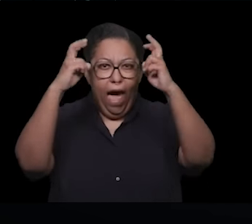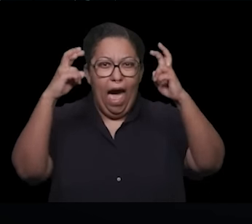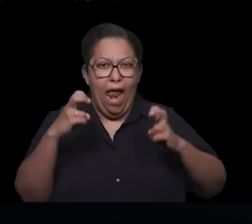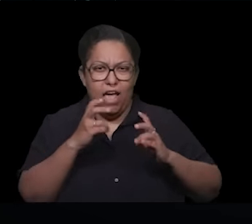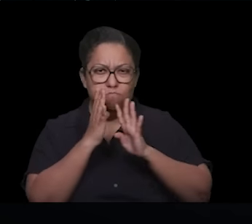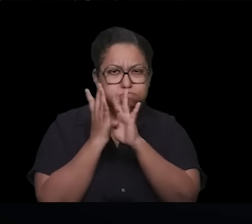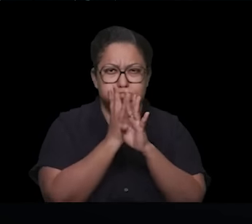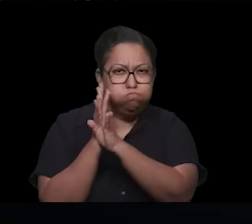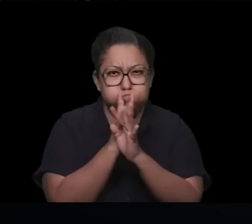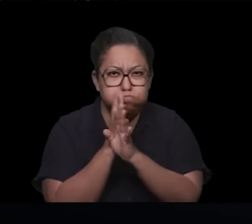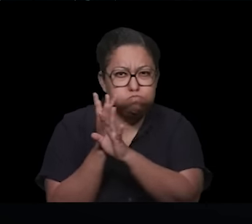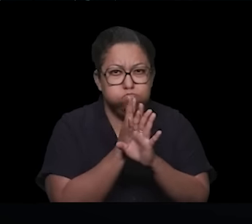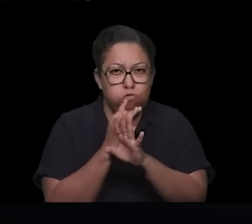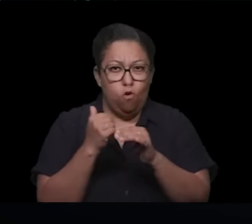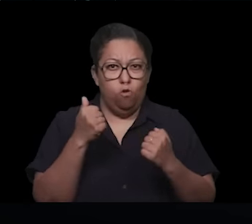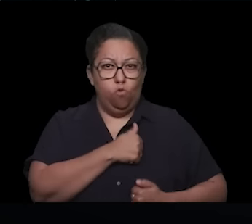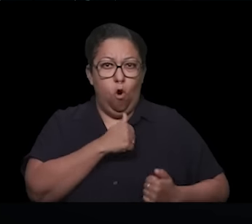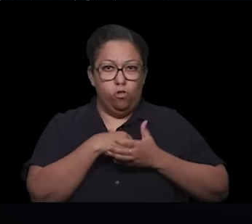palace grounds with rifles.